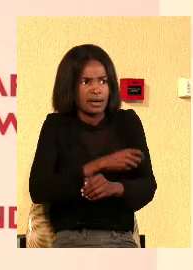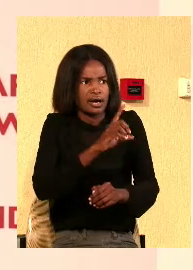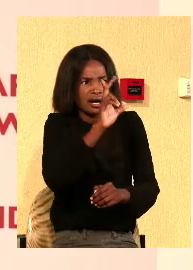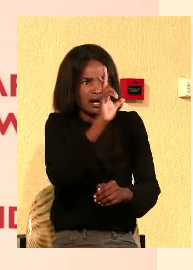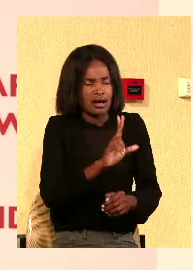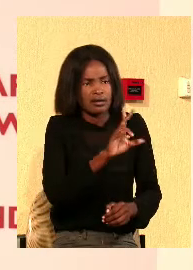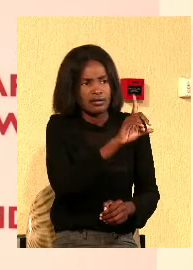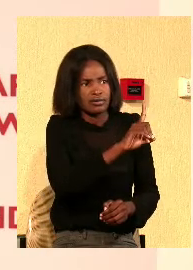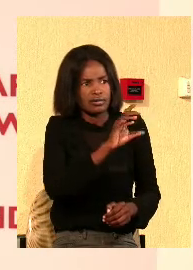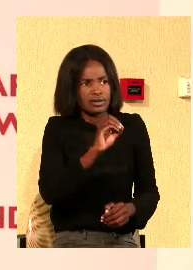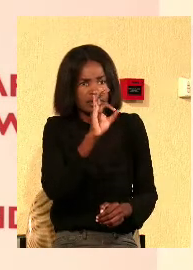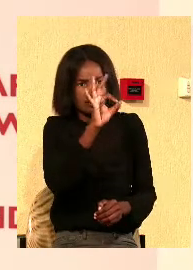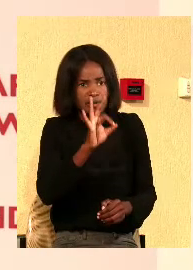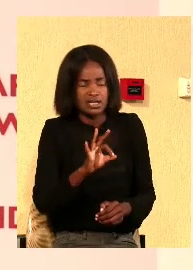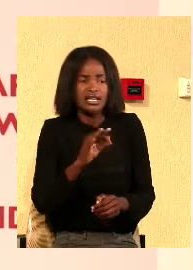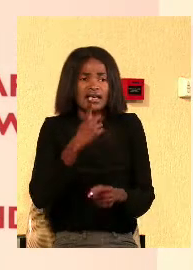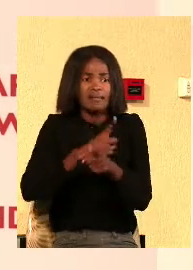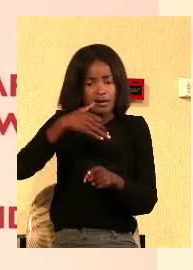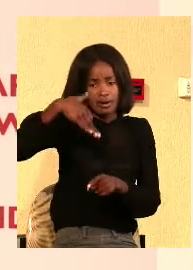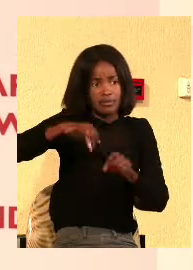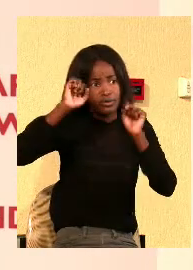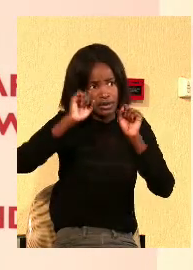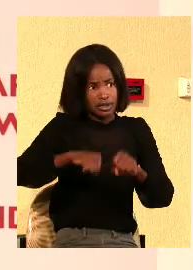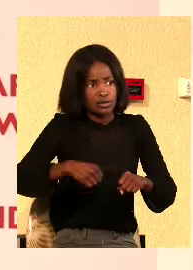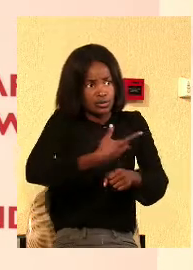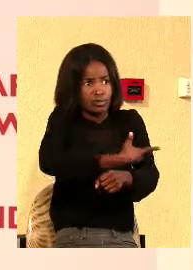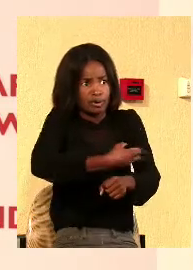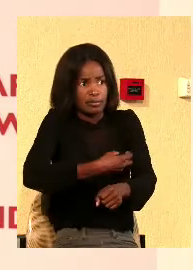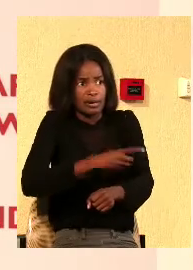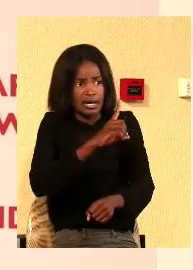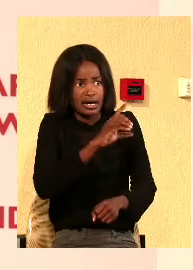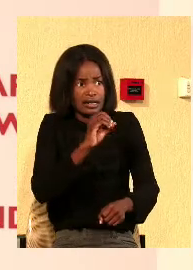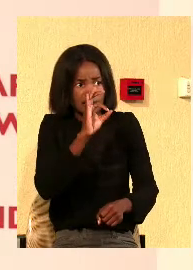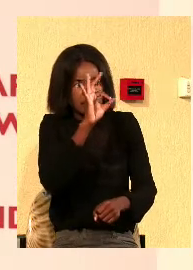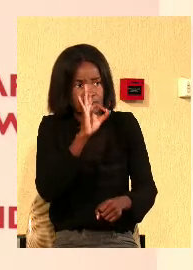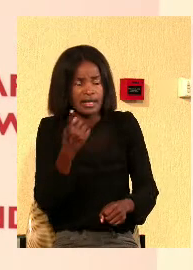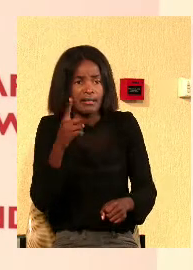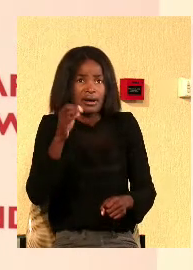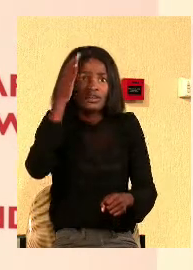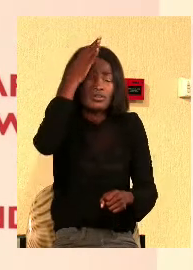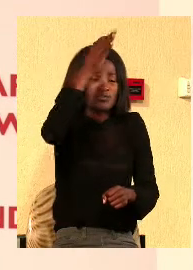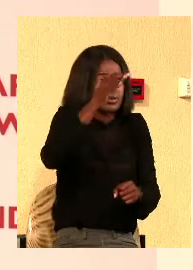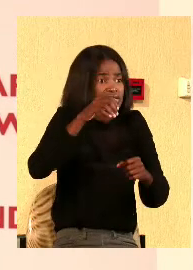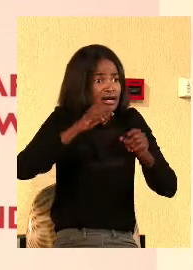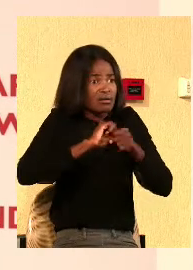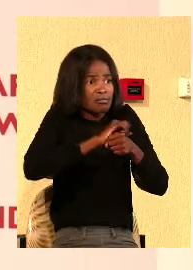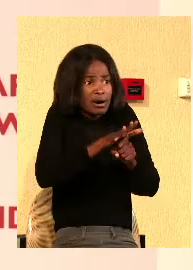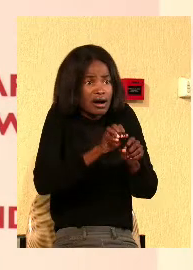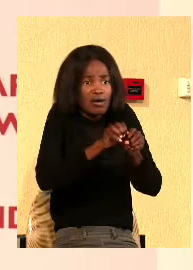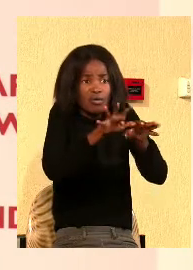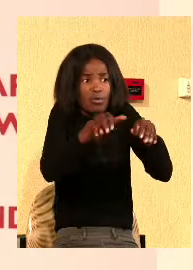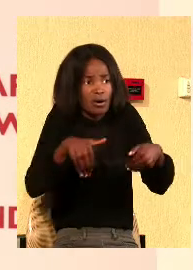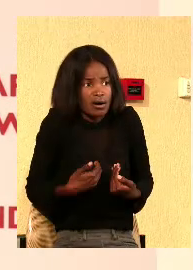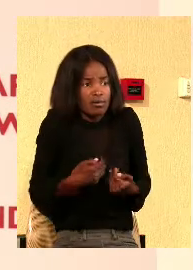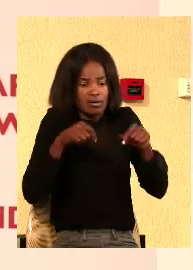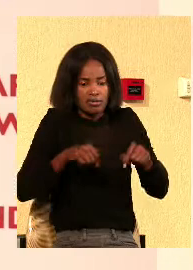And this is not to say that we can't go there. We simply don't know how this pandemic is going to evolve. But the Ministry